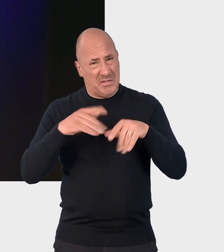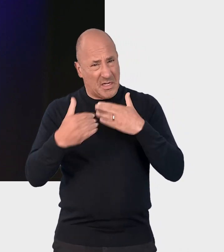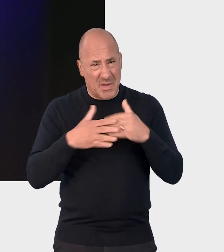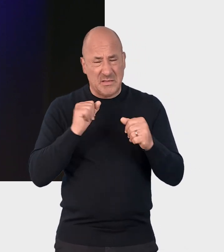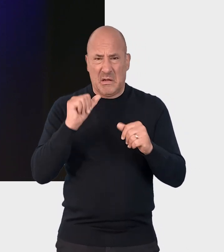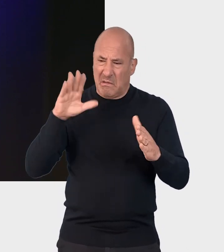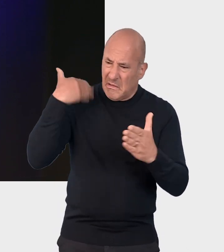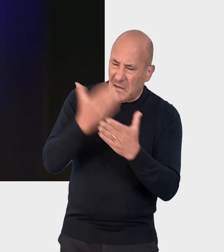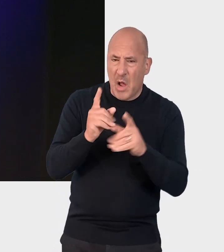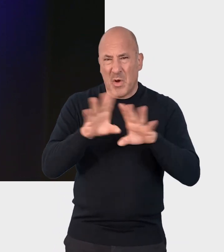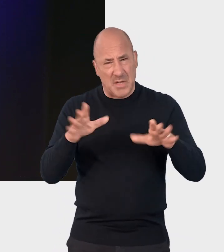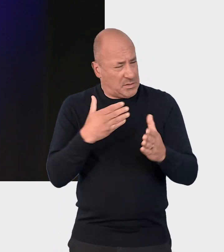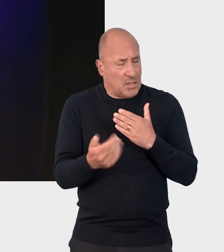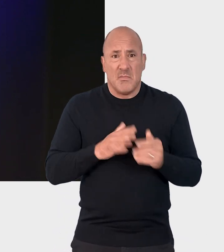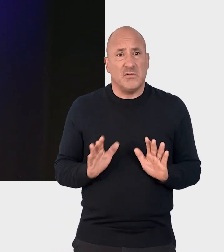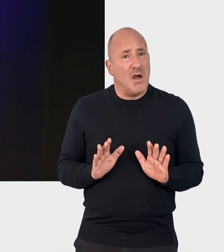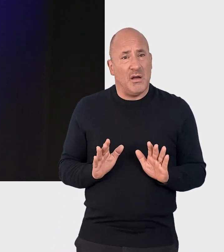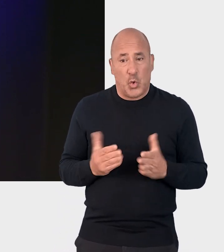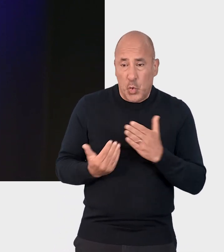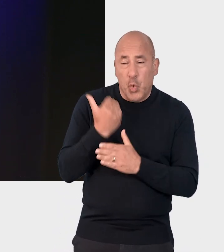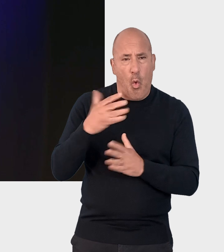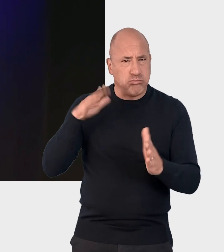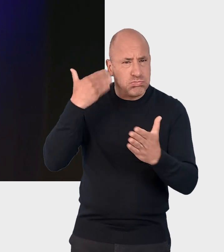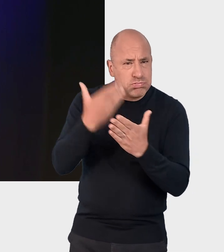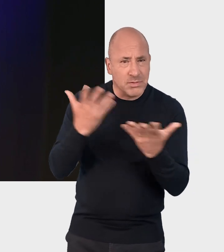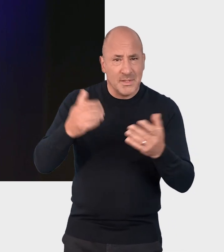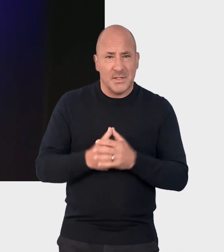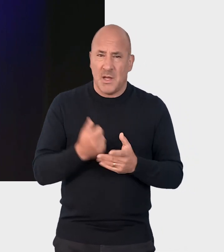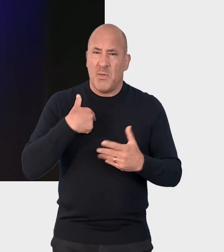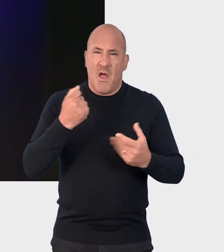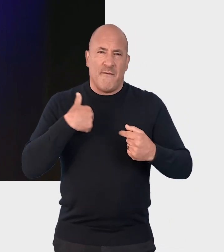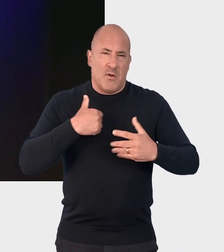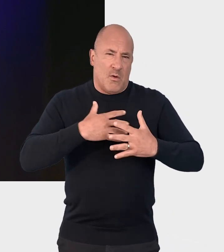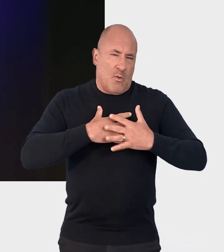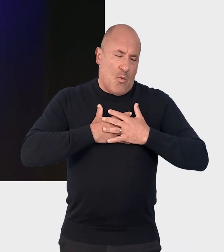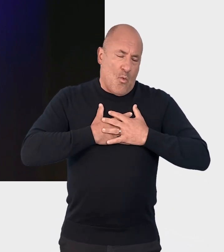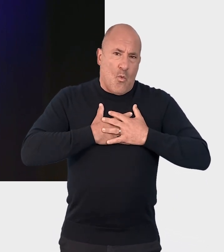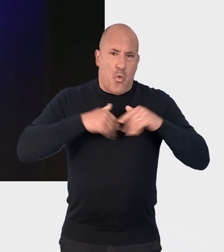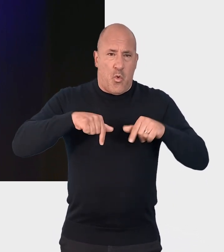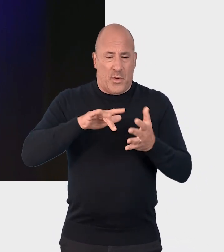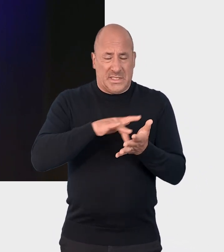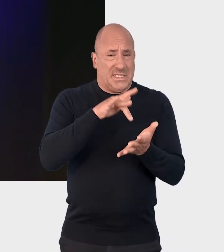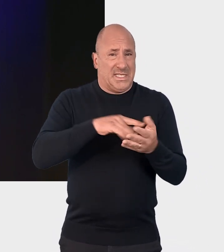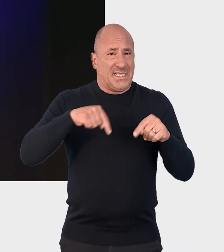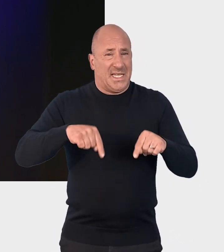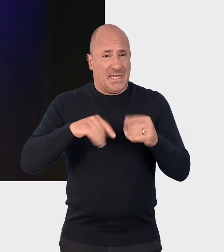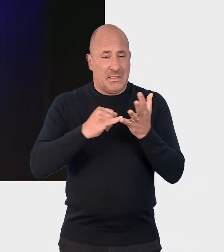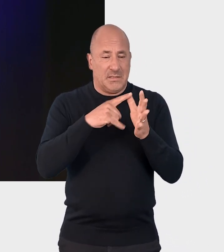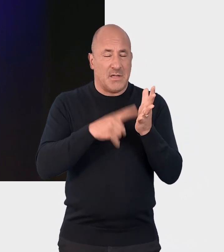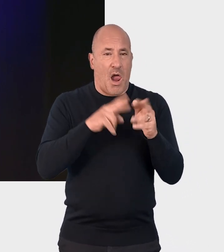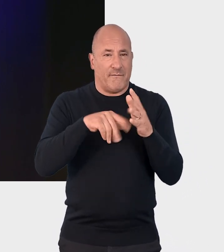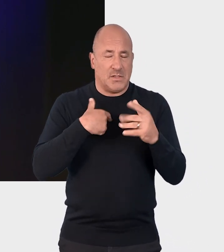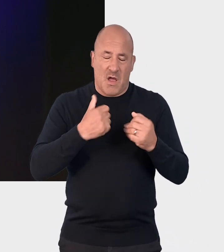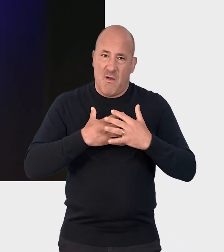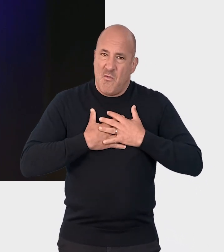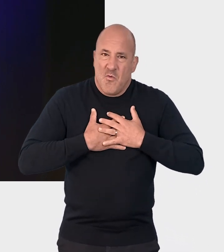no matter their social class, and no matter their experiences. Something which I'm deeply